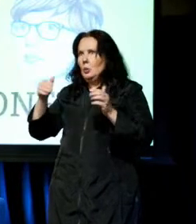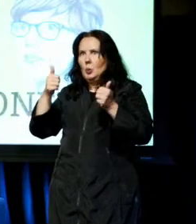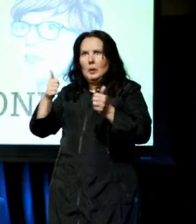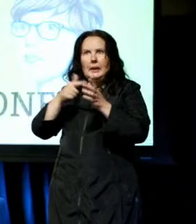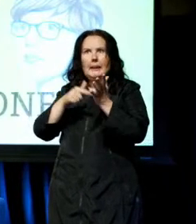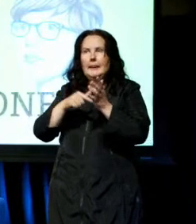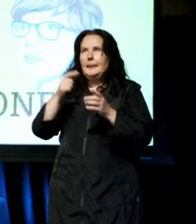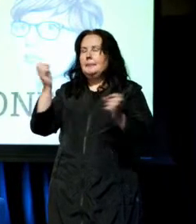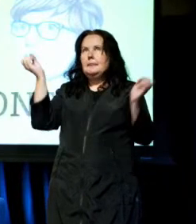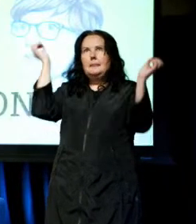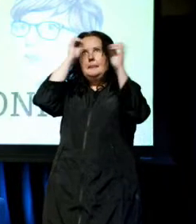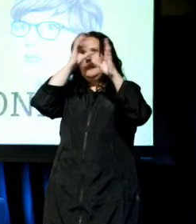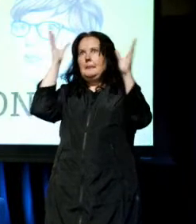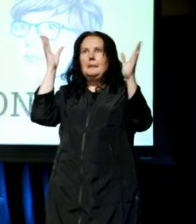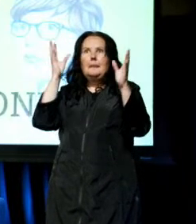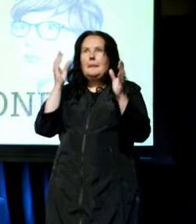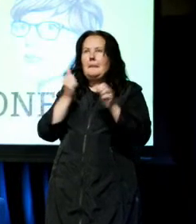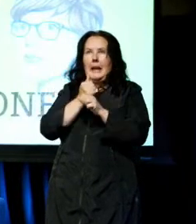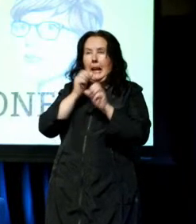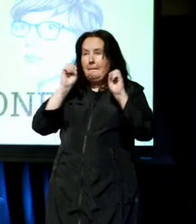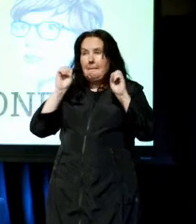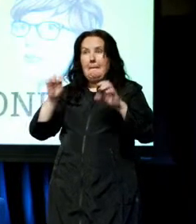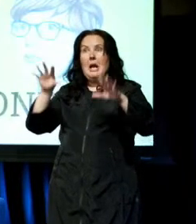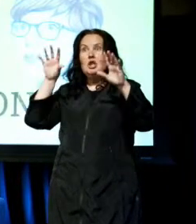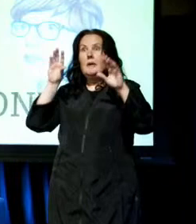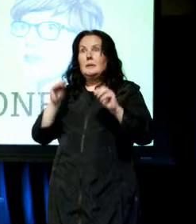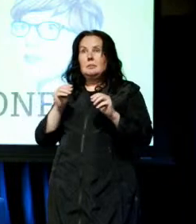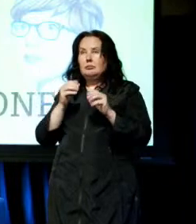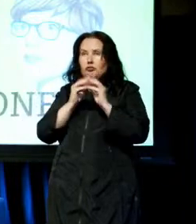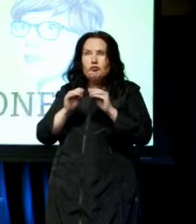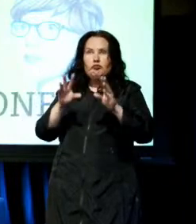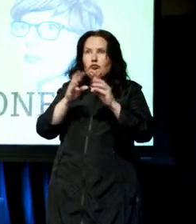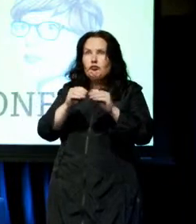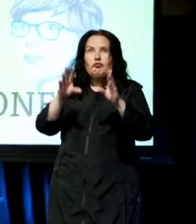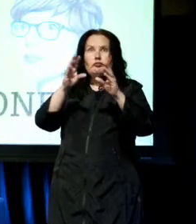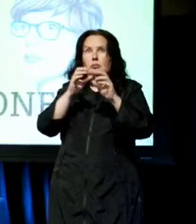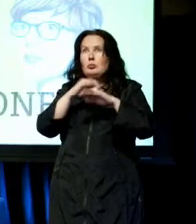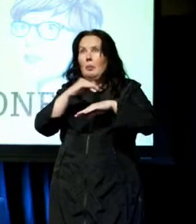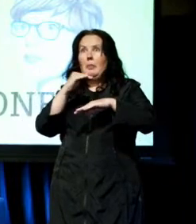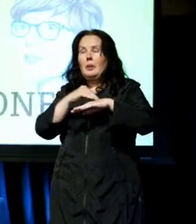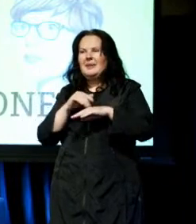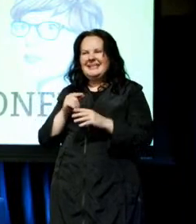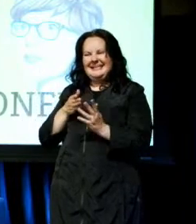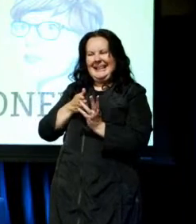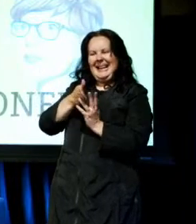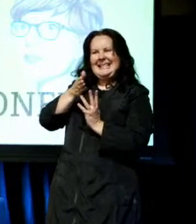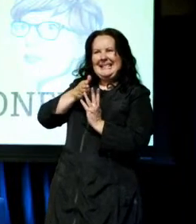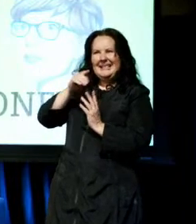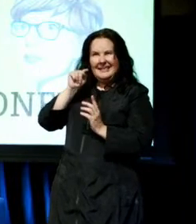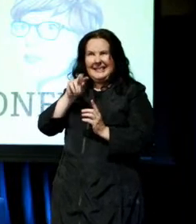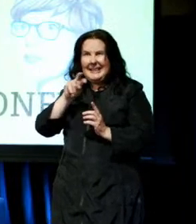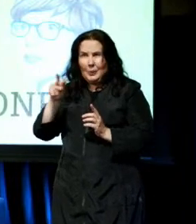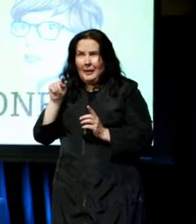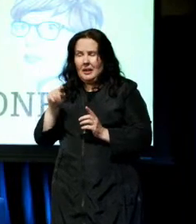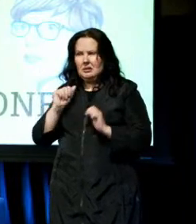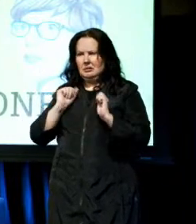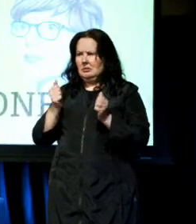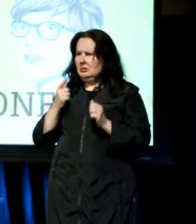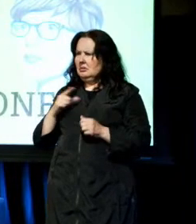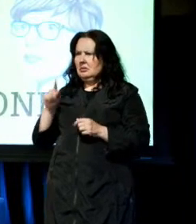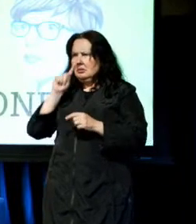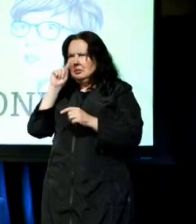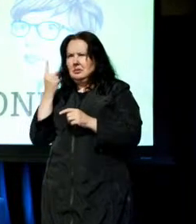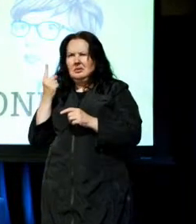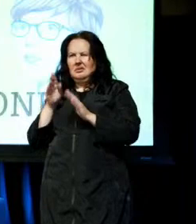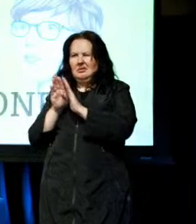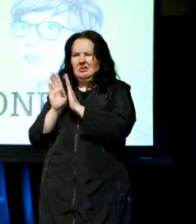creating magic out of very like real practical solutions, which is what access is. And so it's just shocking to me. It's like